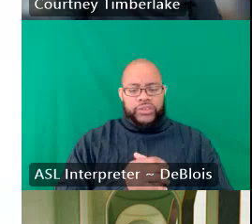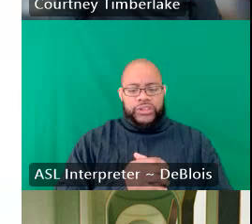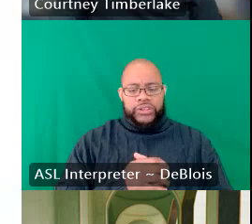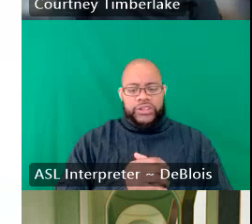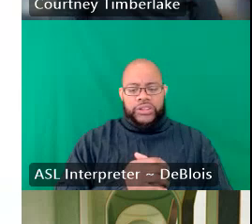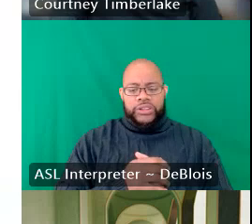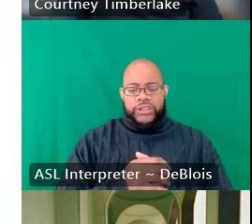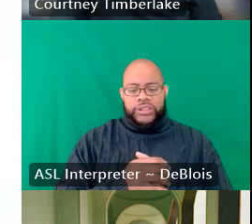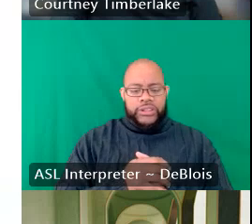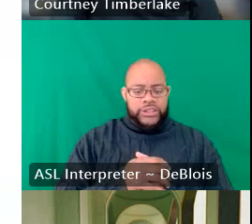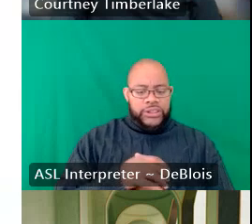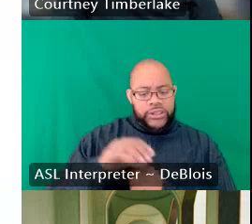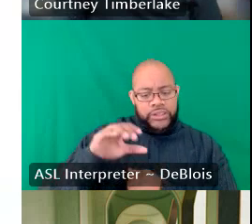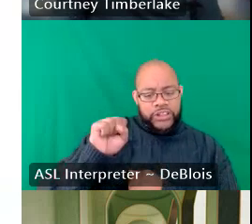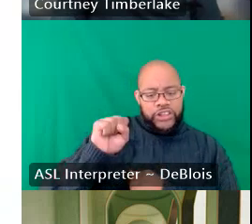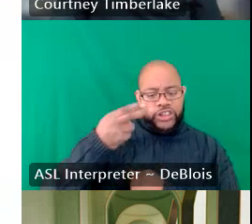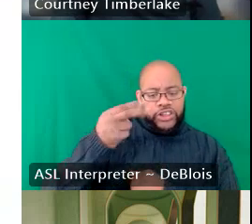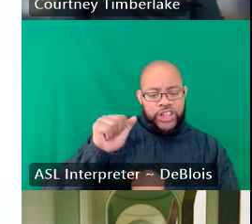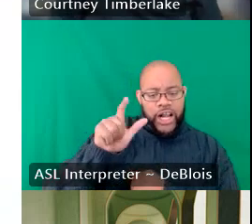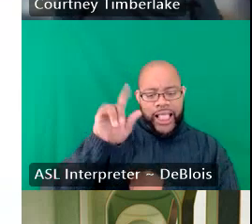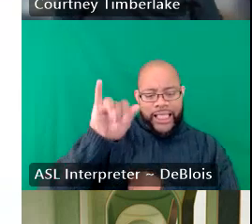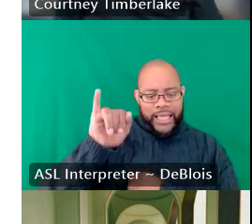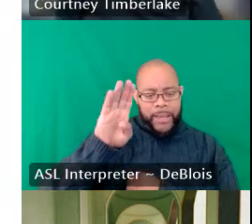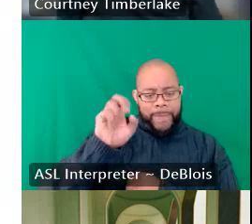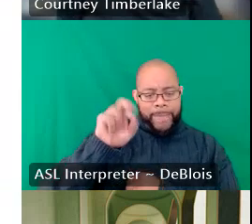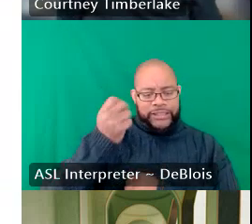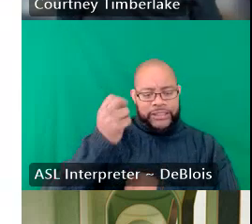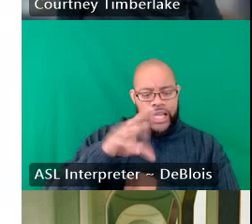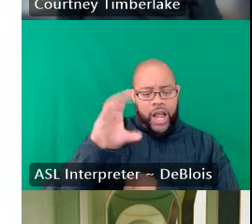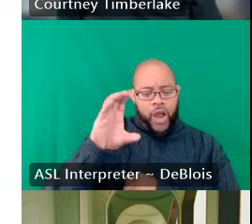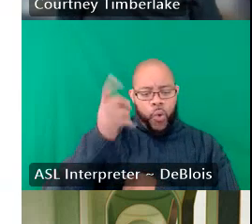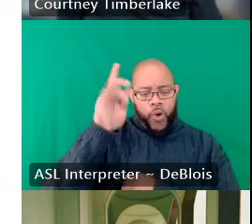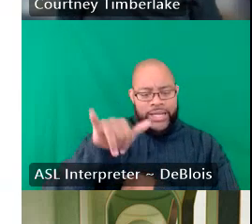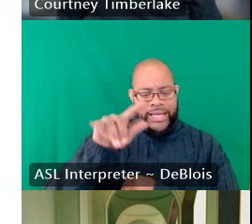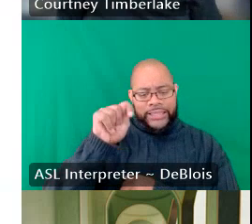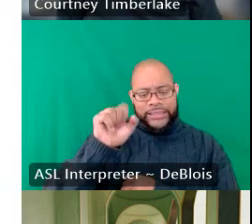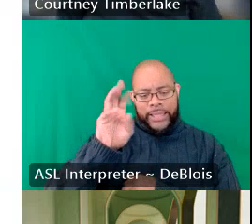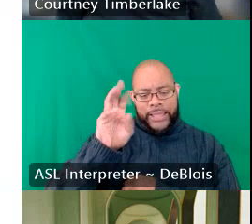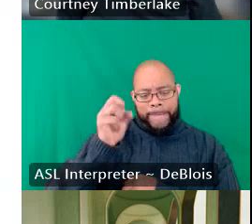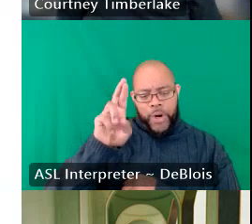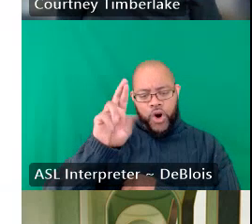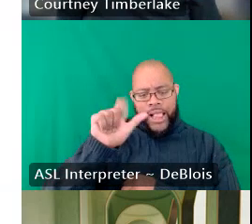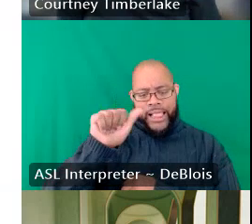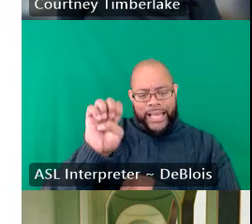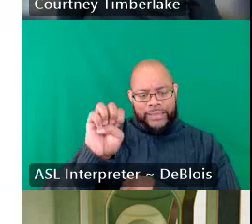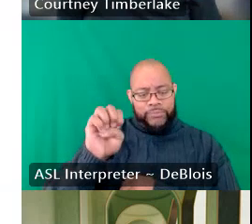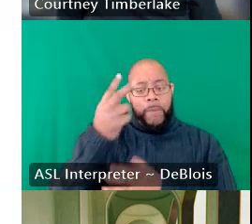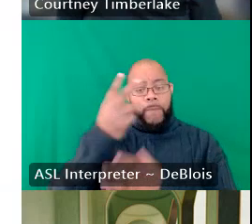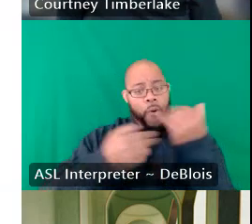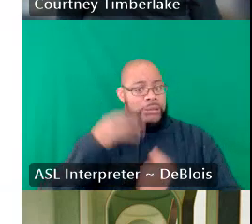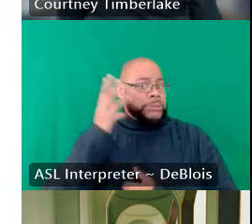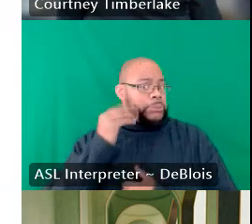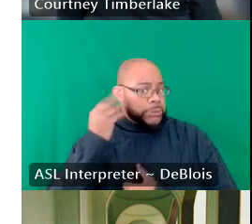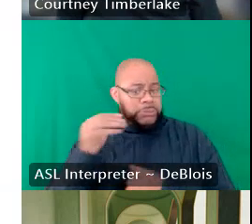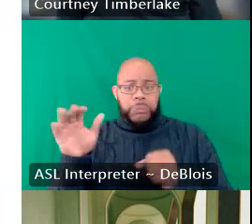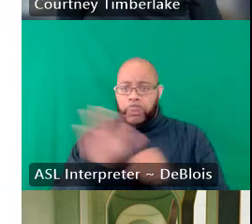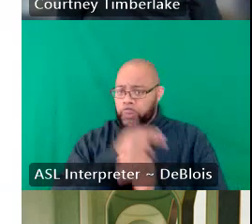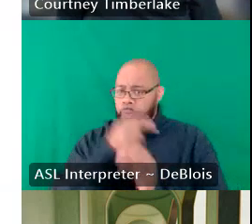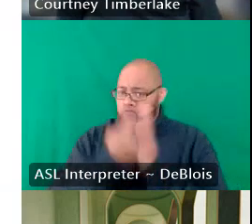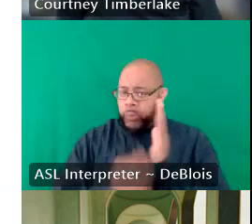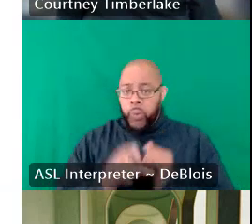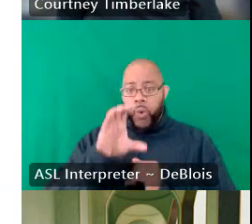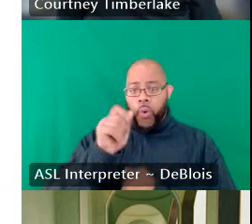Shalini Benson and Courtney Timberlake. Both of them have experience working at OMB. Courtney was